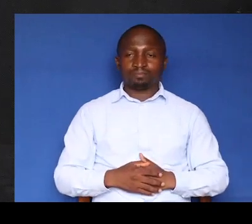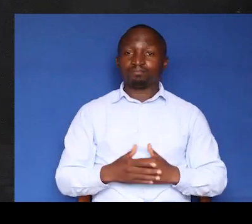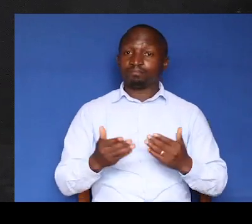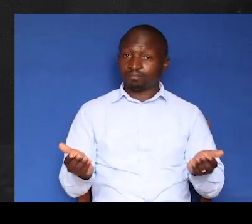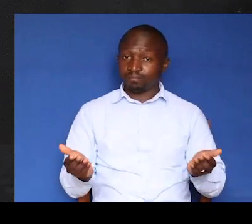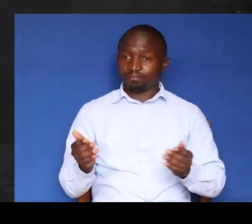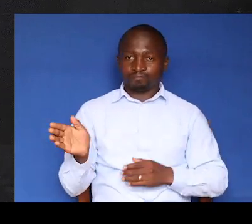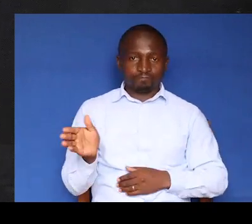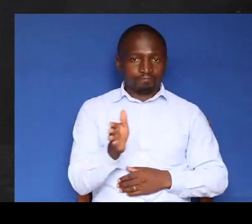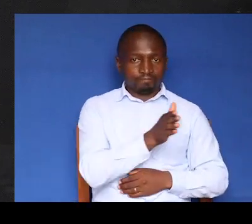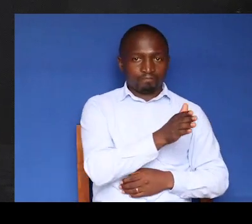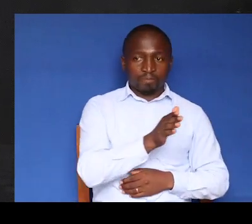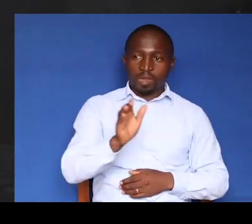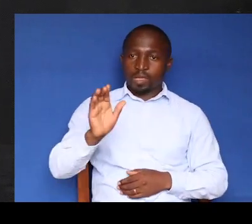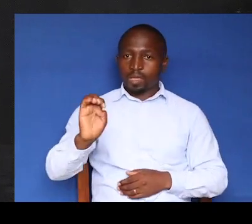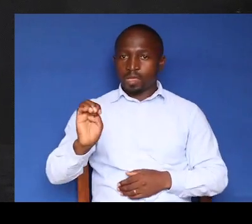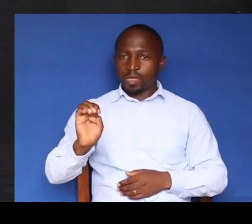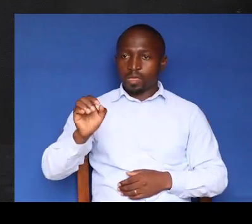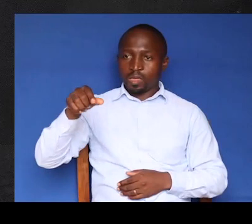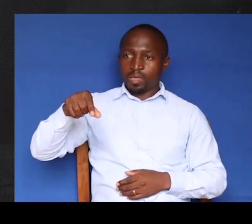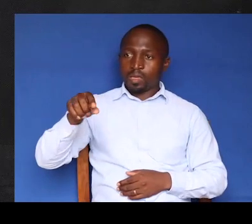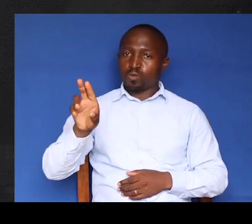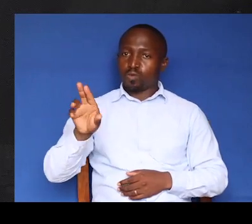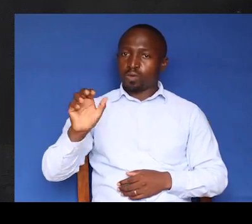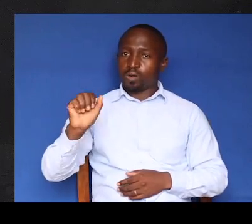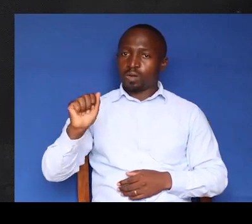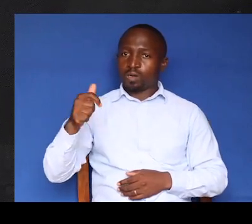Then we have equatorial climate.